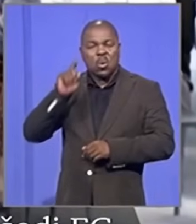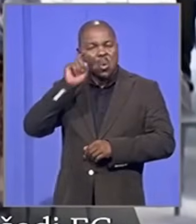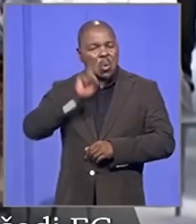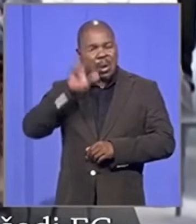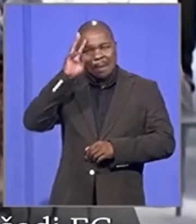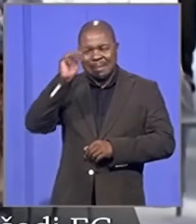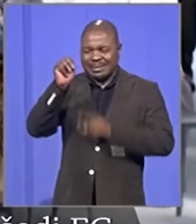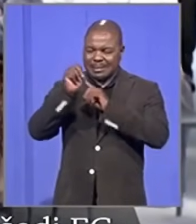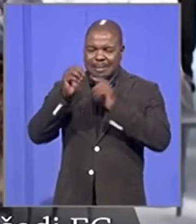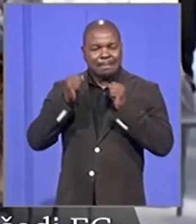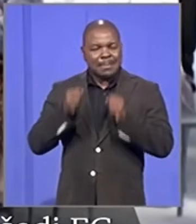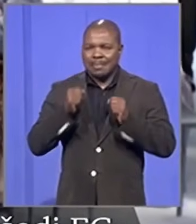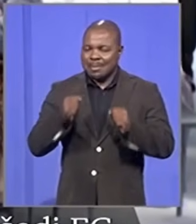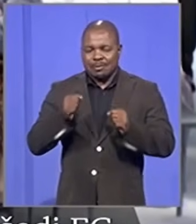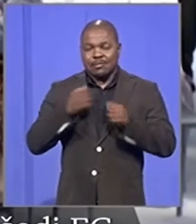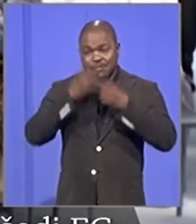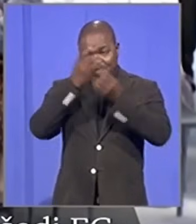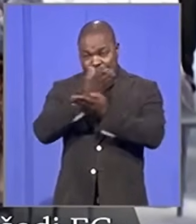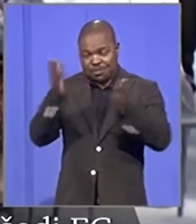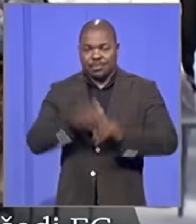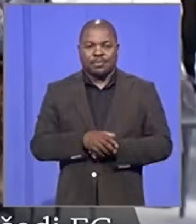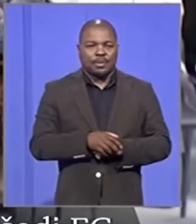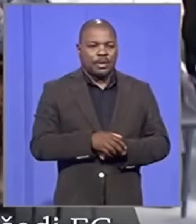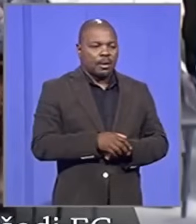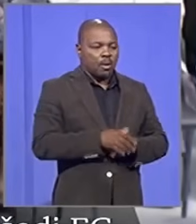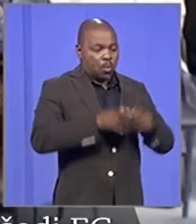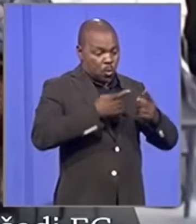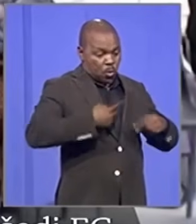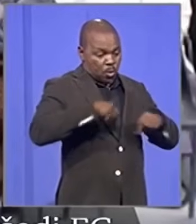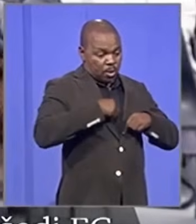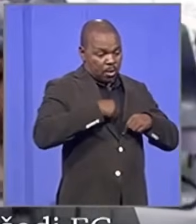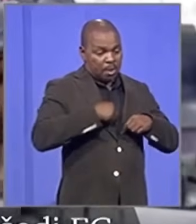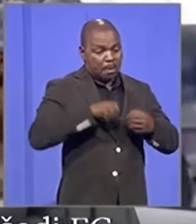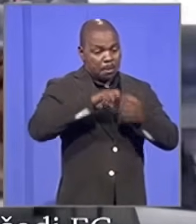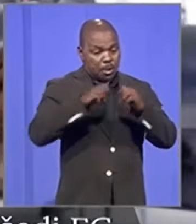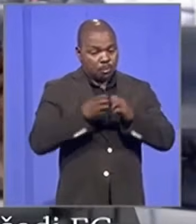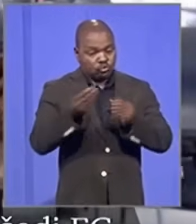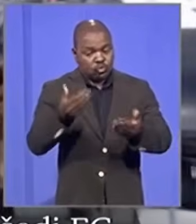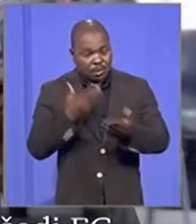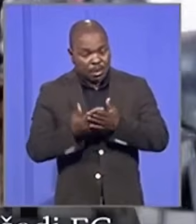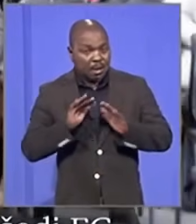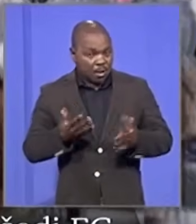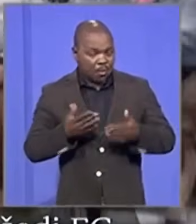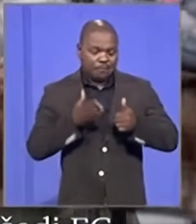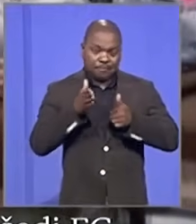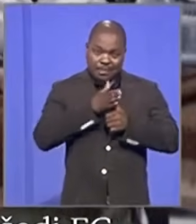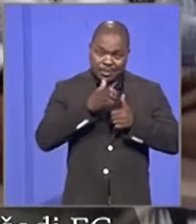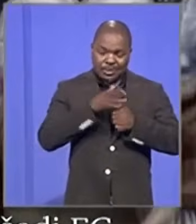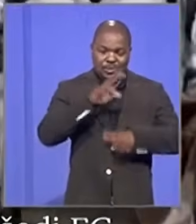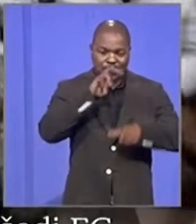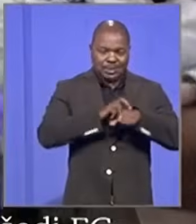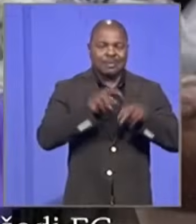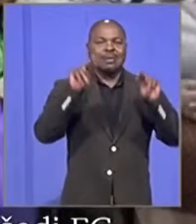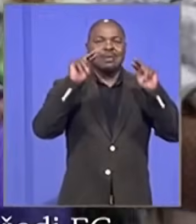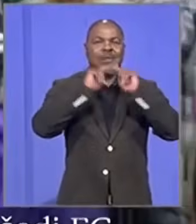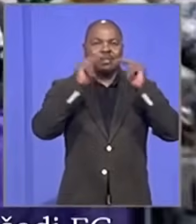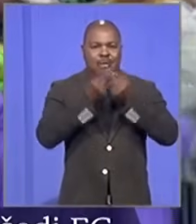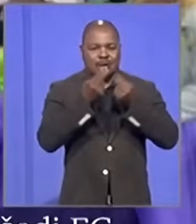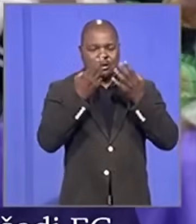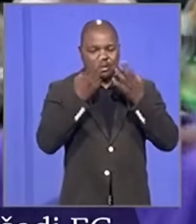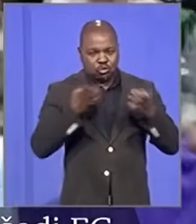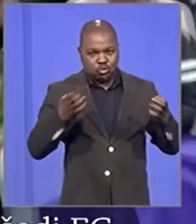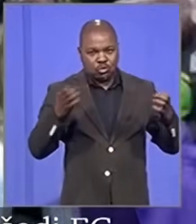message to our own people that in order for us to be able to address our problems, we have to take the natural resources of this